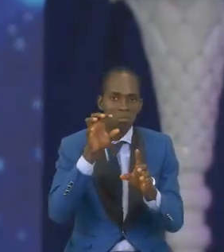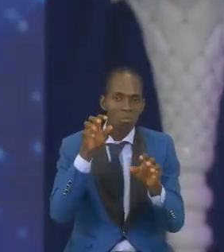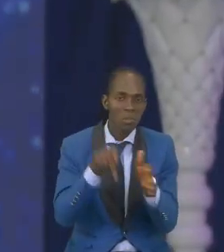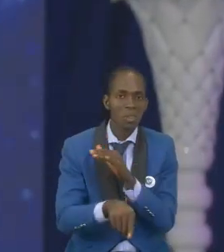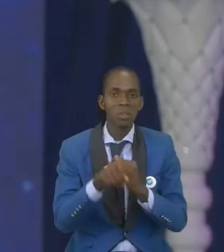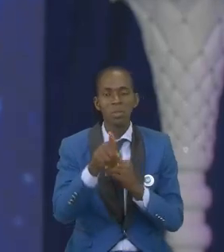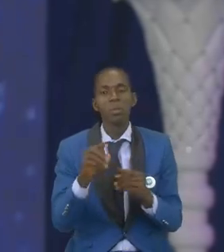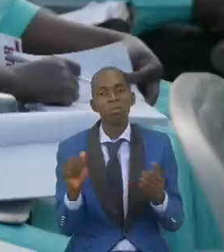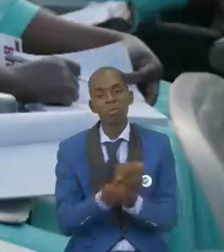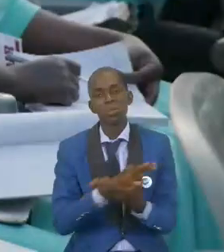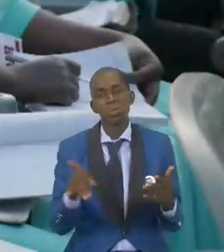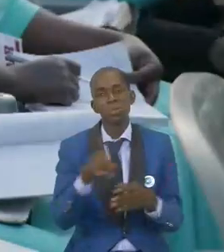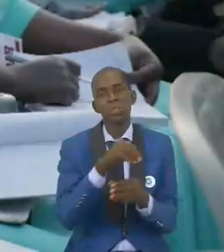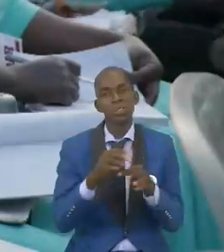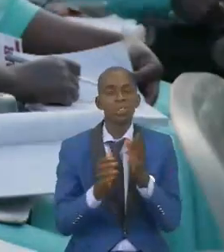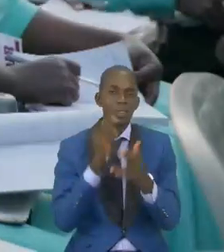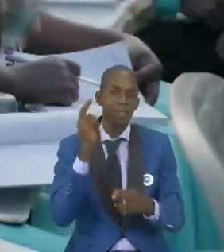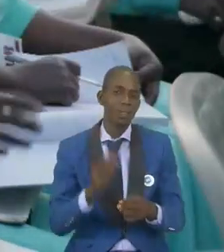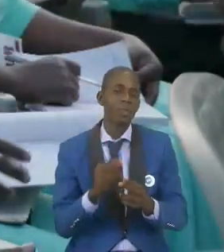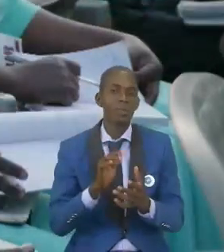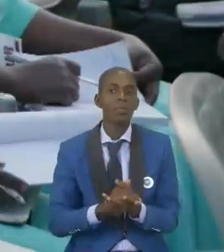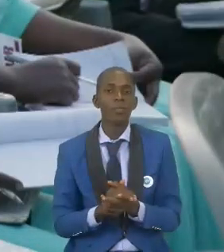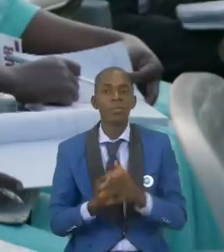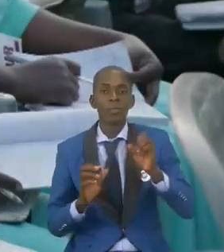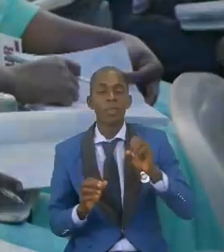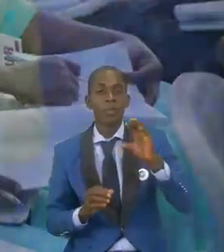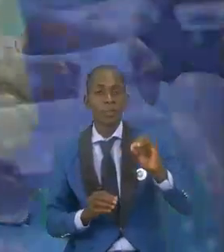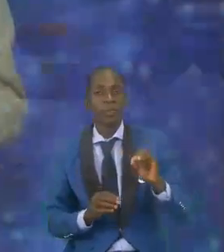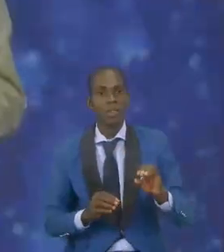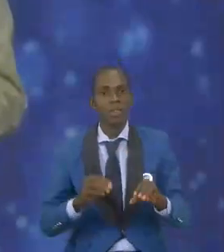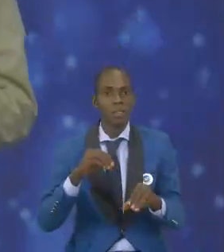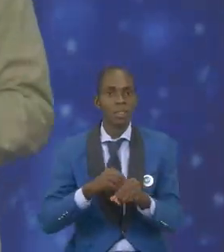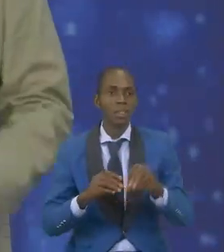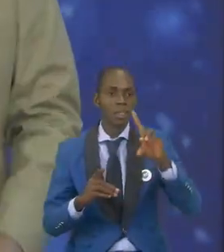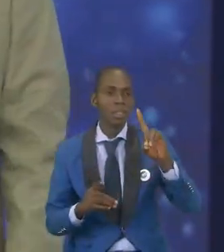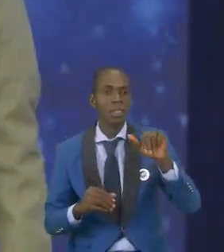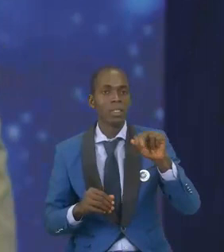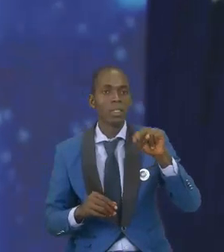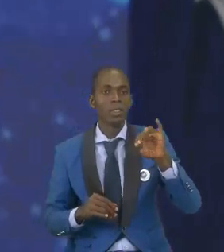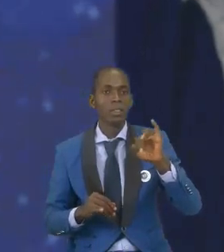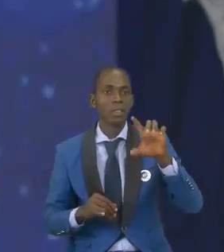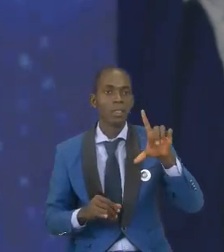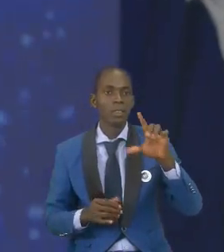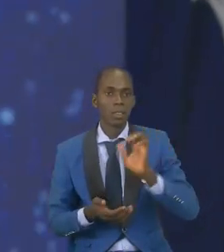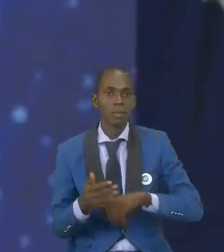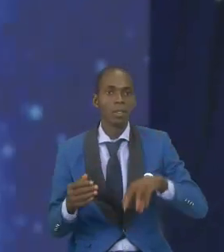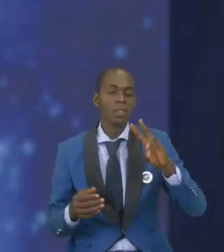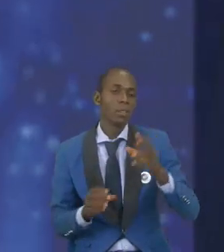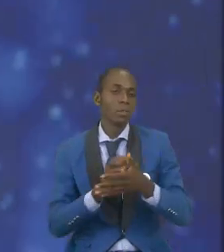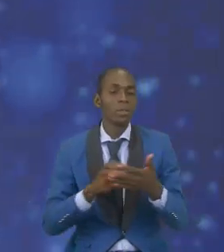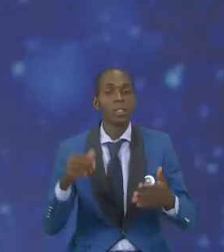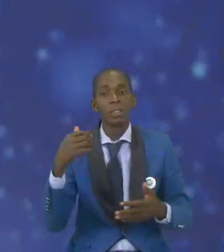in Jesus' name. So in Daniel chapter 6 verse 10, now